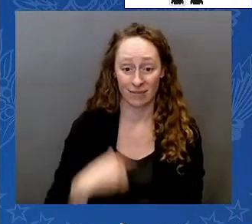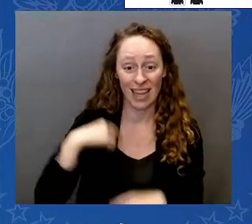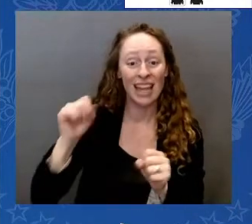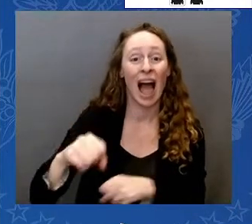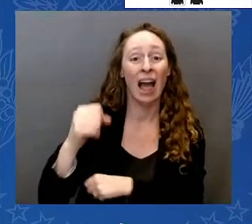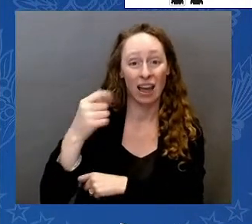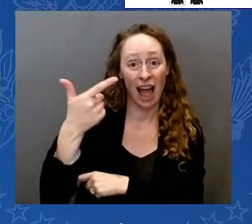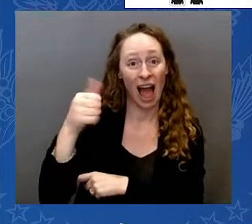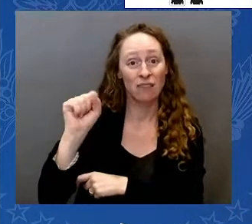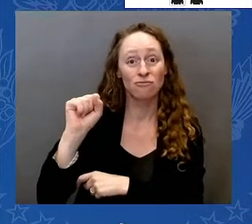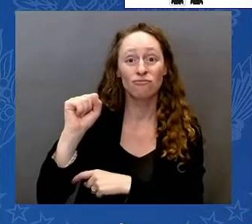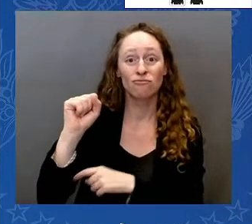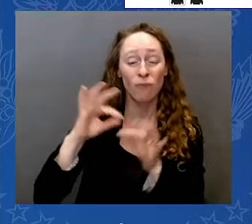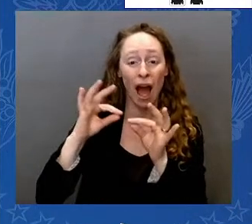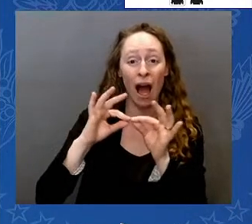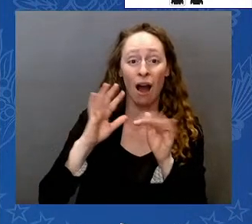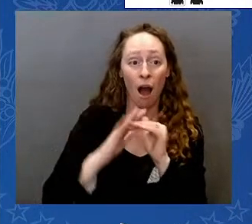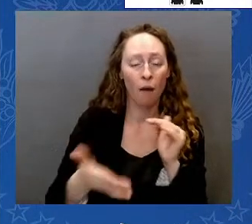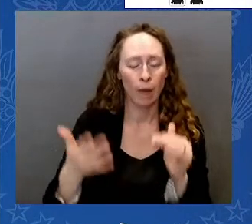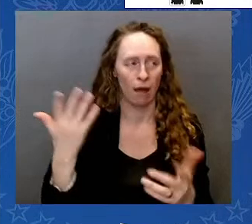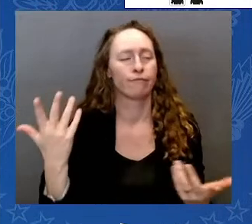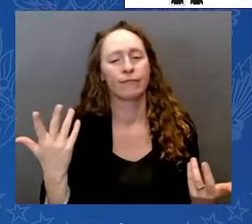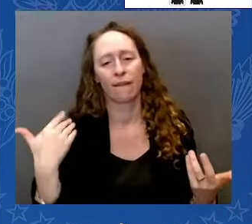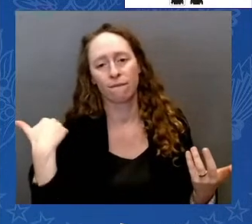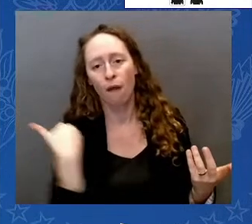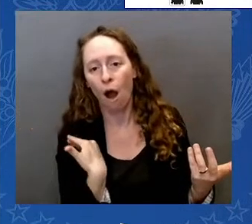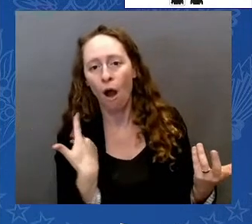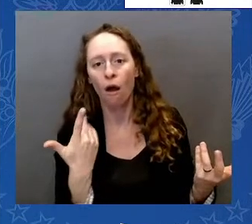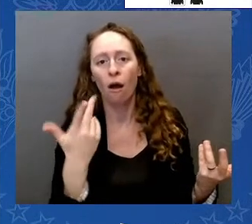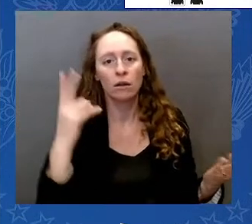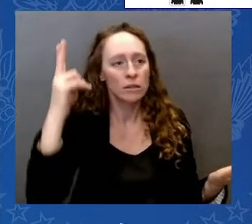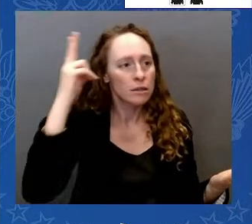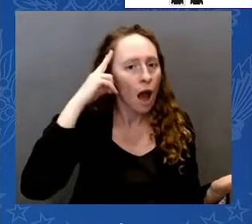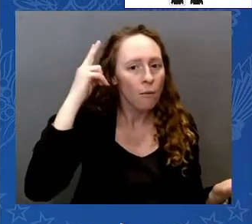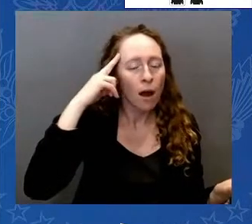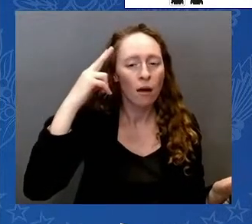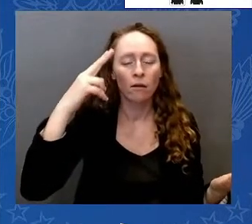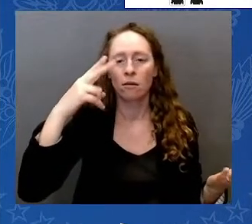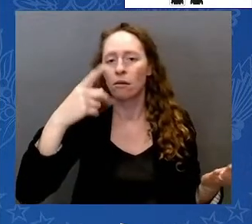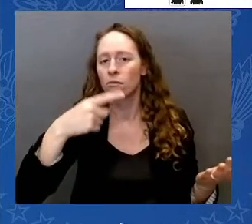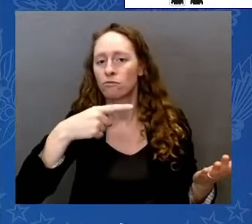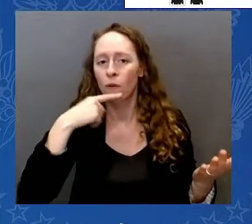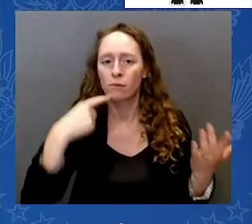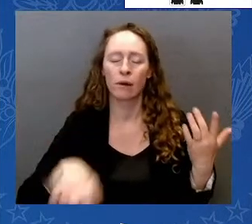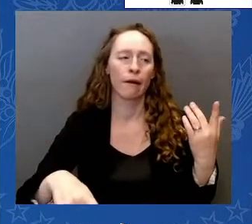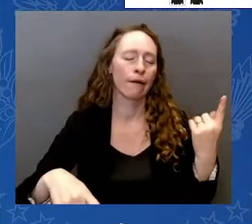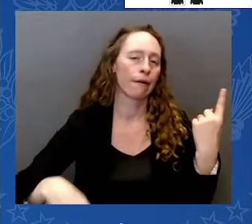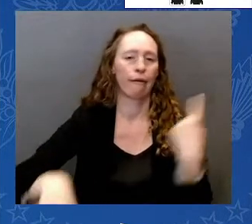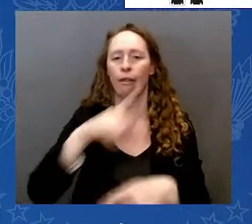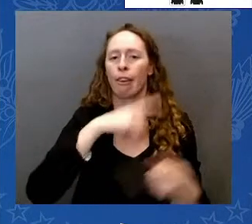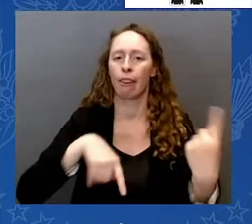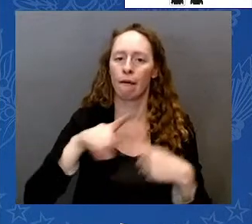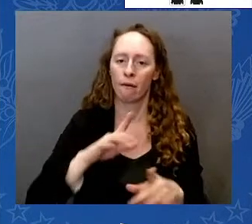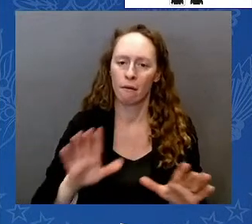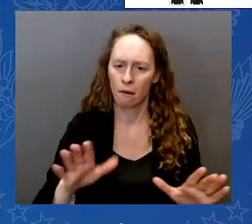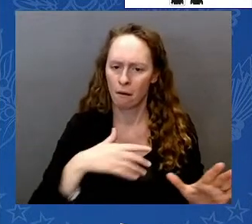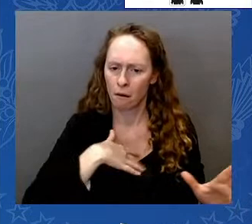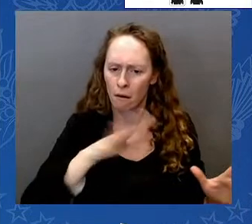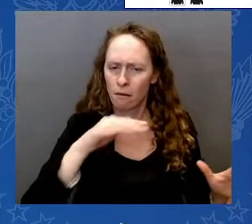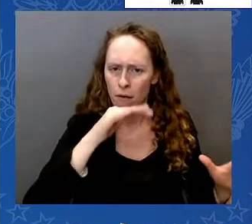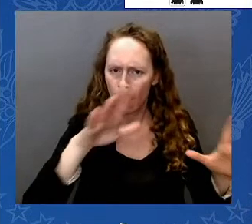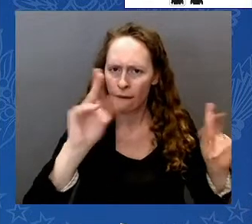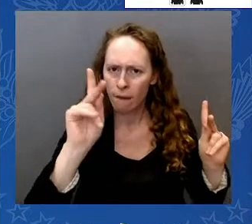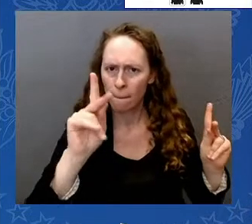up. The cost of your prescription drugs and healthcare, energy, they'll all go up. Your protection